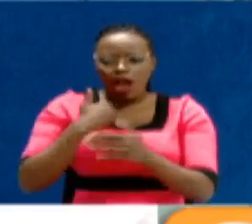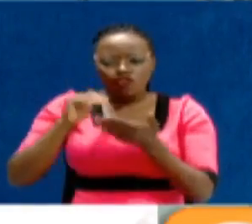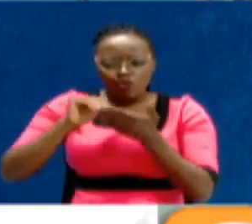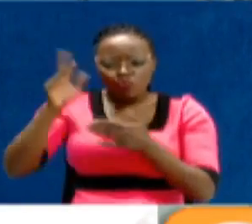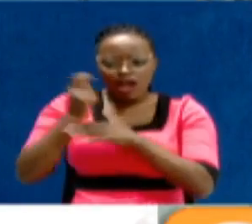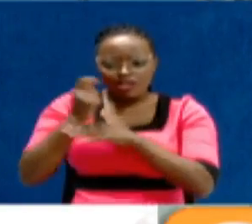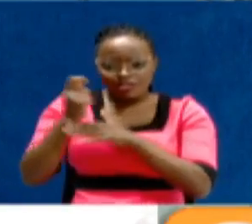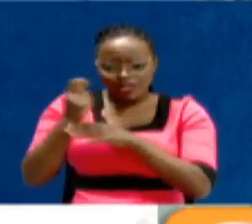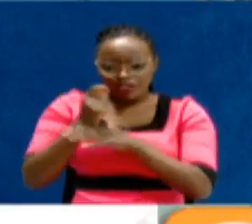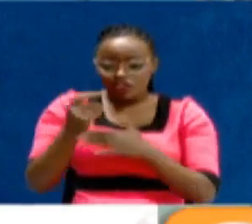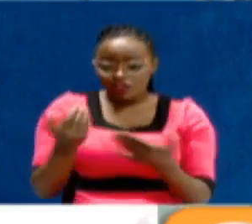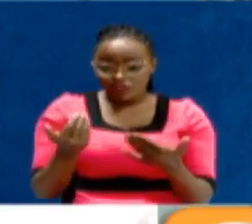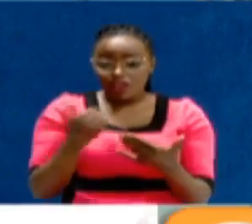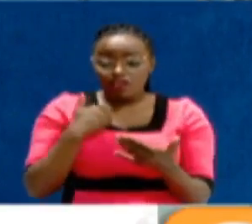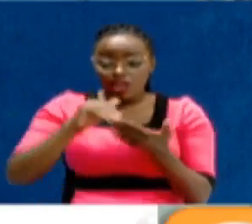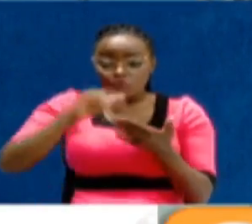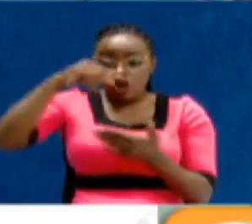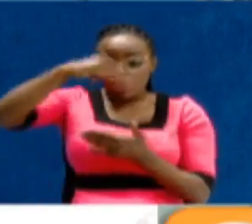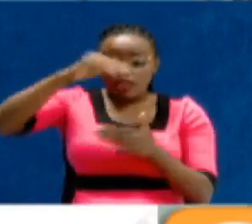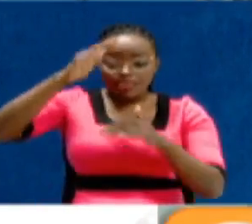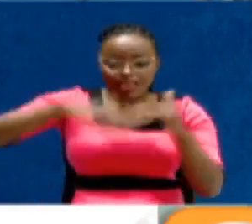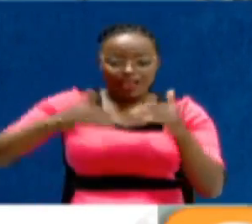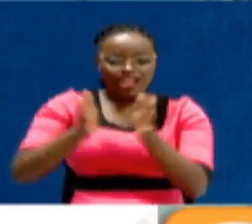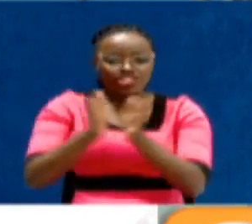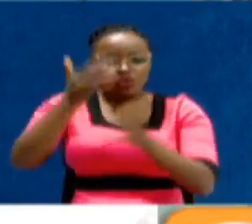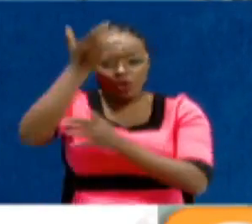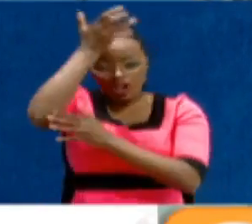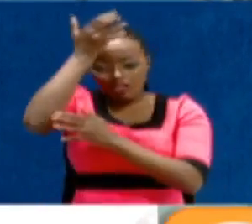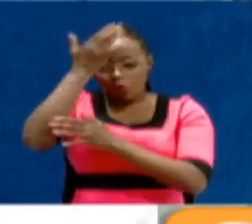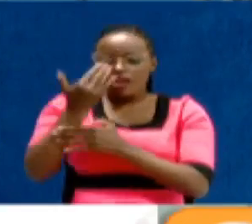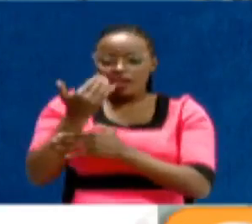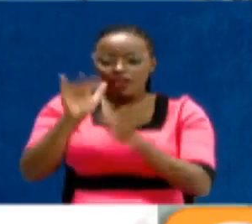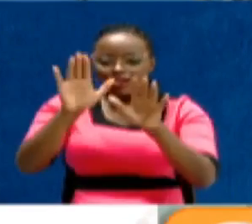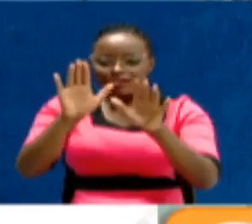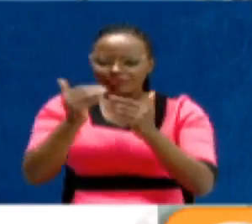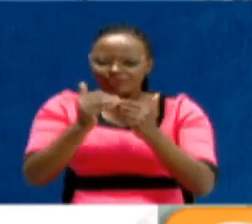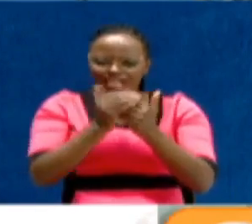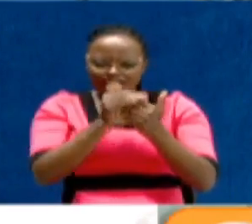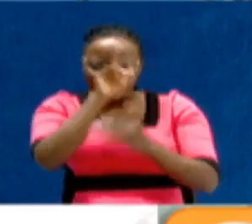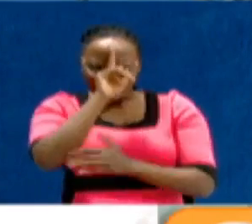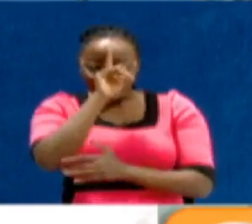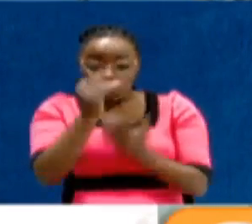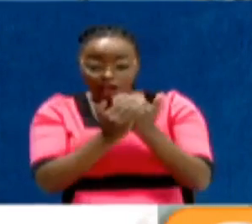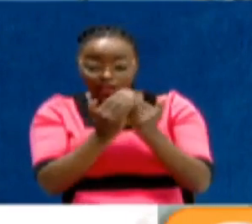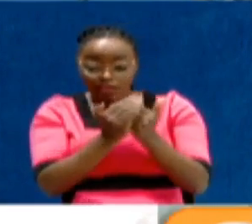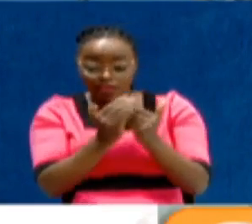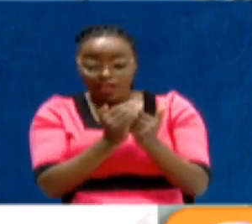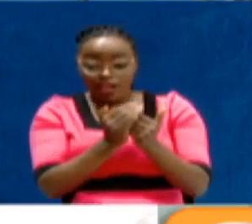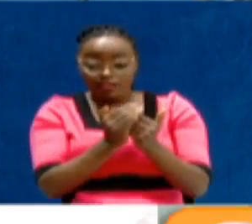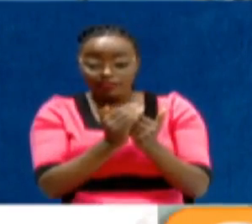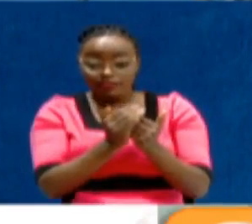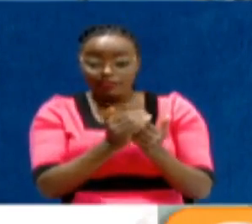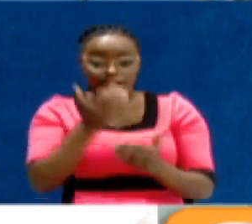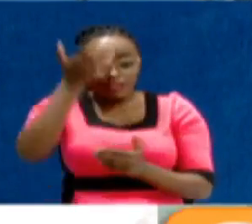more training. Actually, they are more qualified than a general nurse. We call them critical care nurses. Then